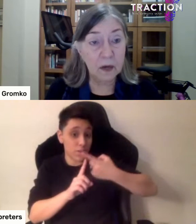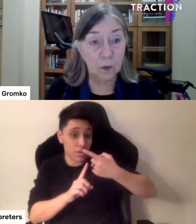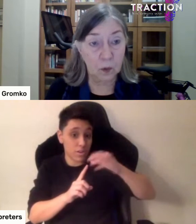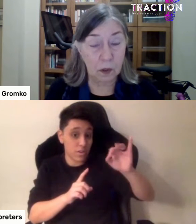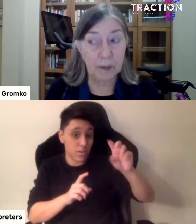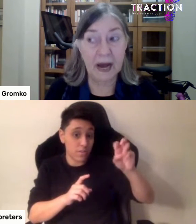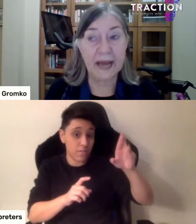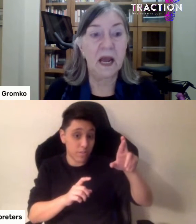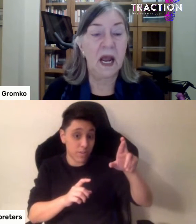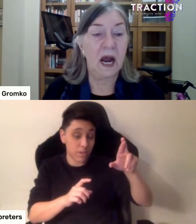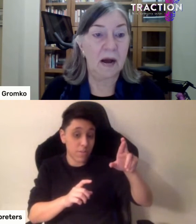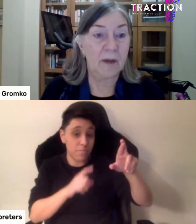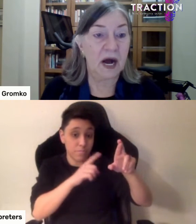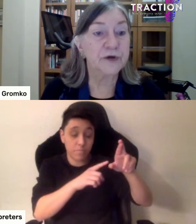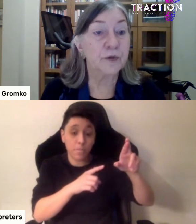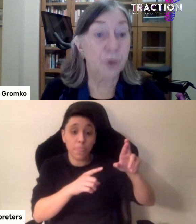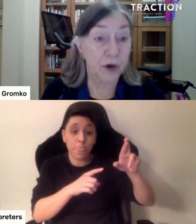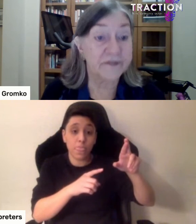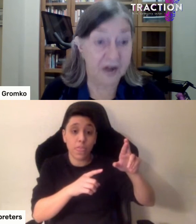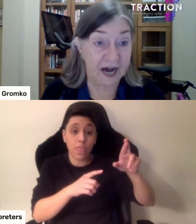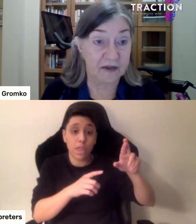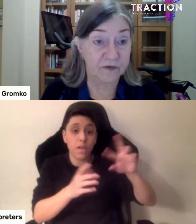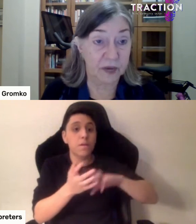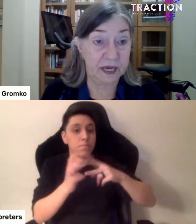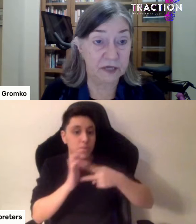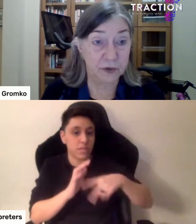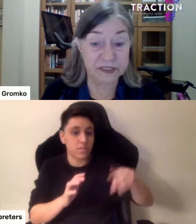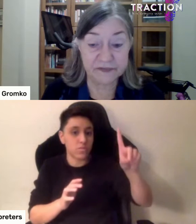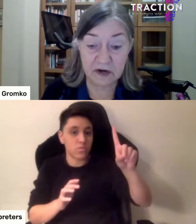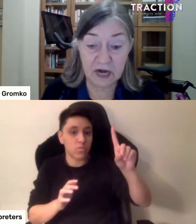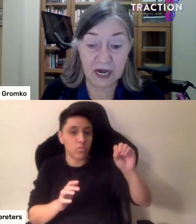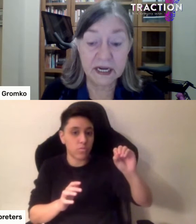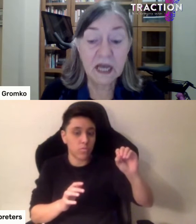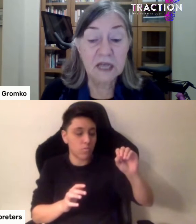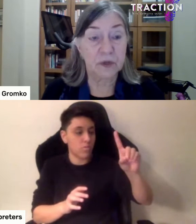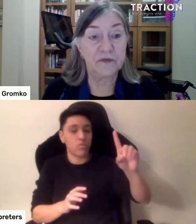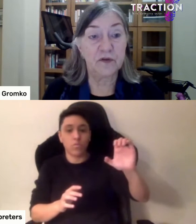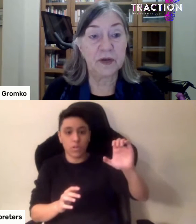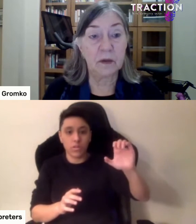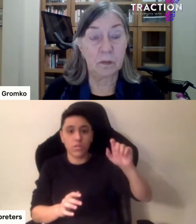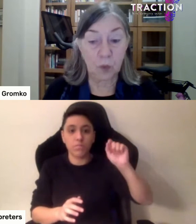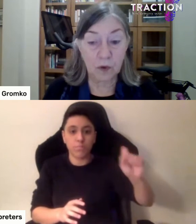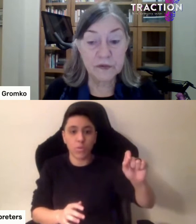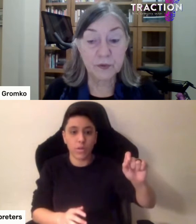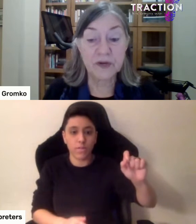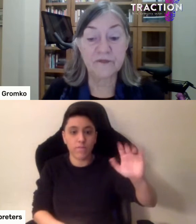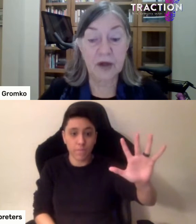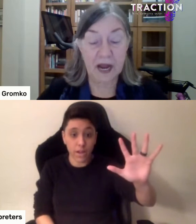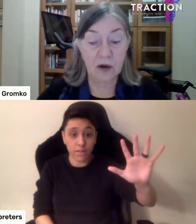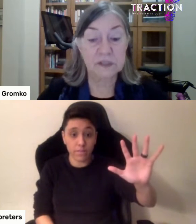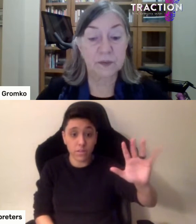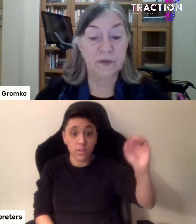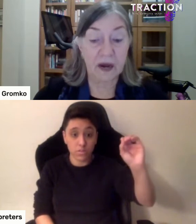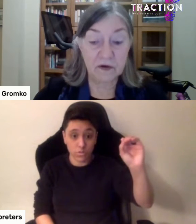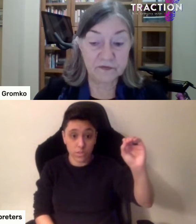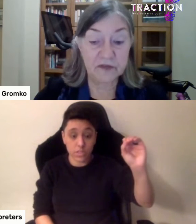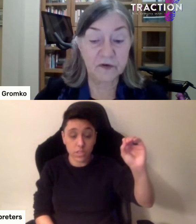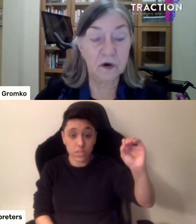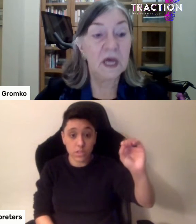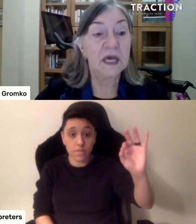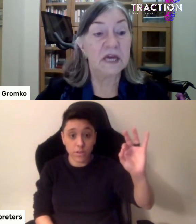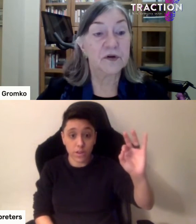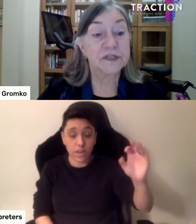defined in the medical world by 100.5, okay, degrees Fahrenheit. So if you've been more than 24 hours